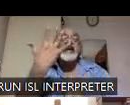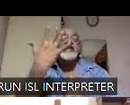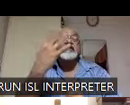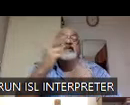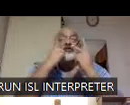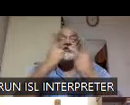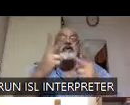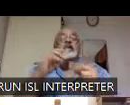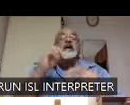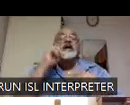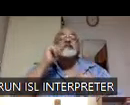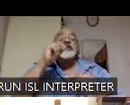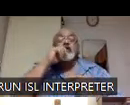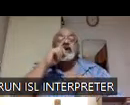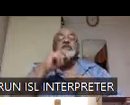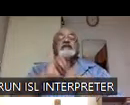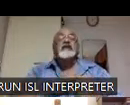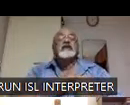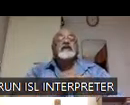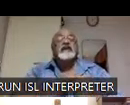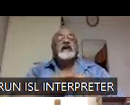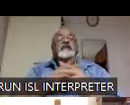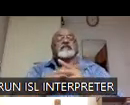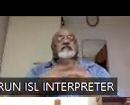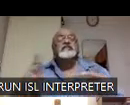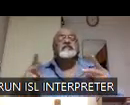as far as people with disabilities are concerned.